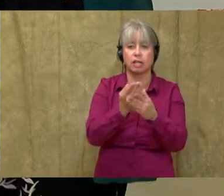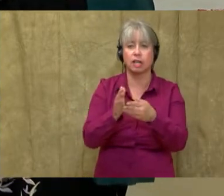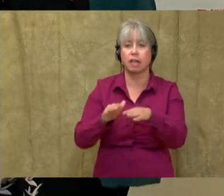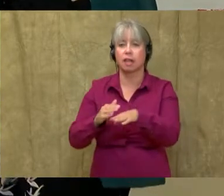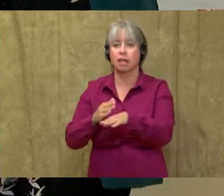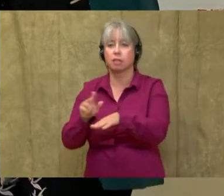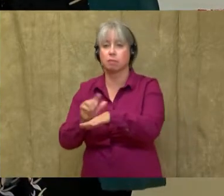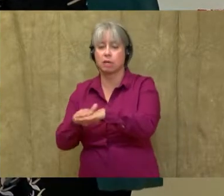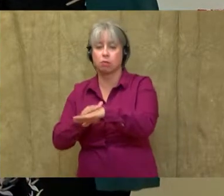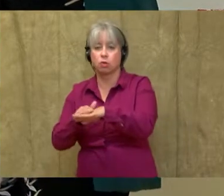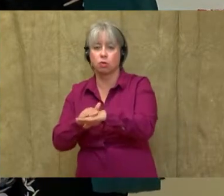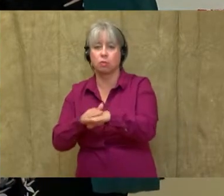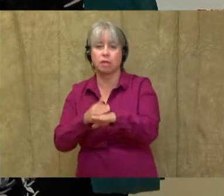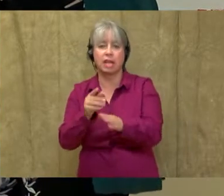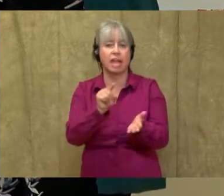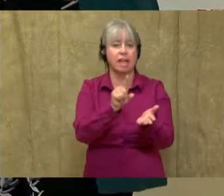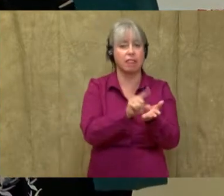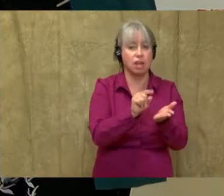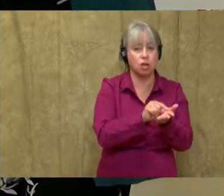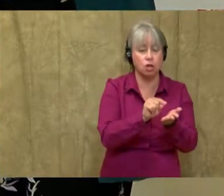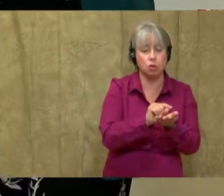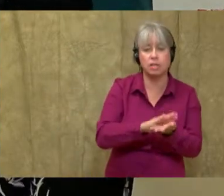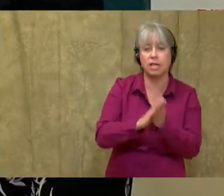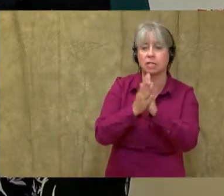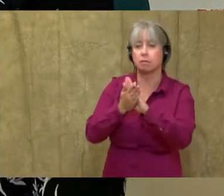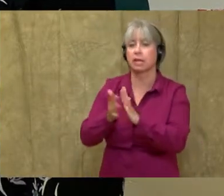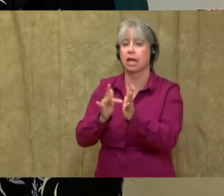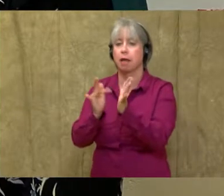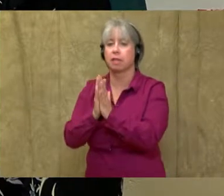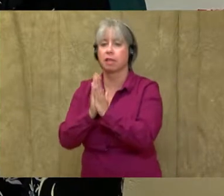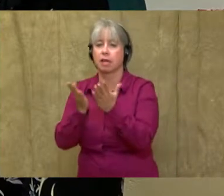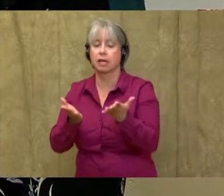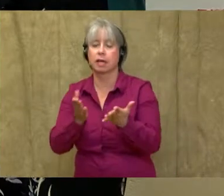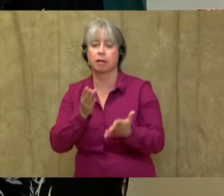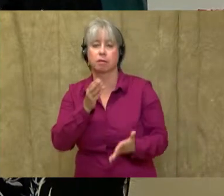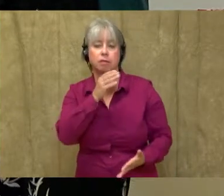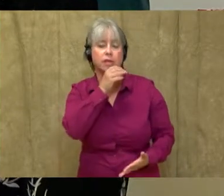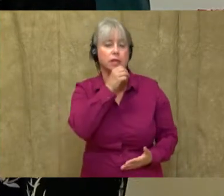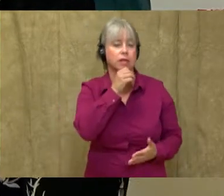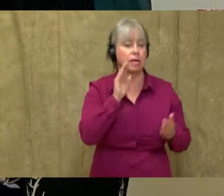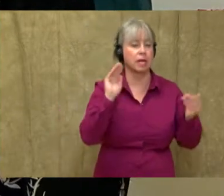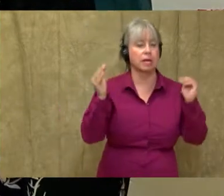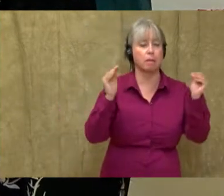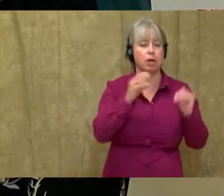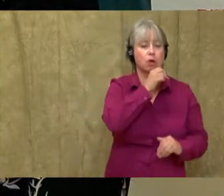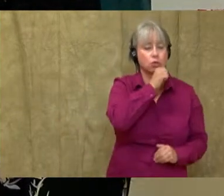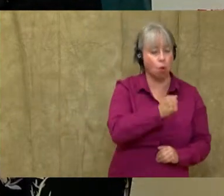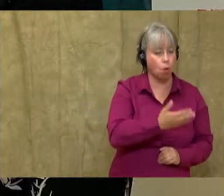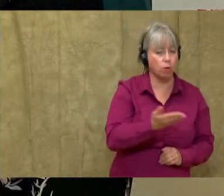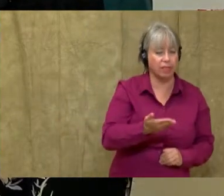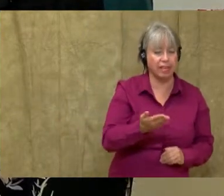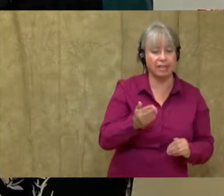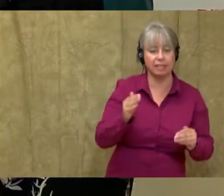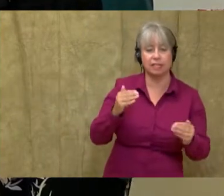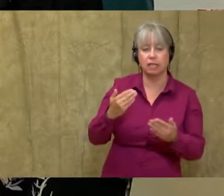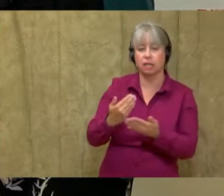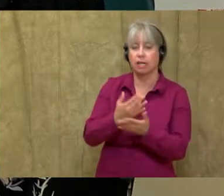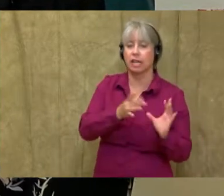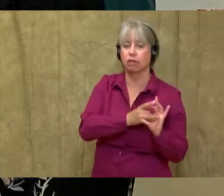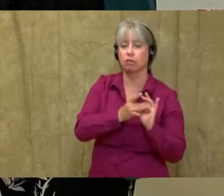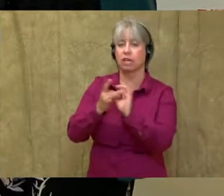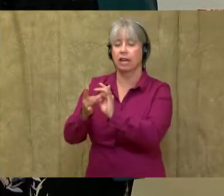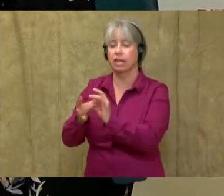the news has become like the Bible. She compares those three old things that have been replaced with the new things to show that we are now living in a different